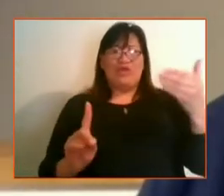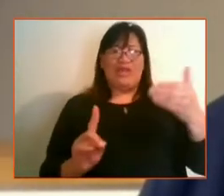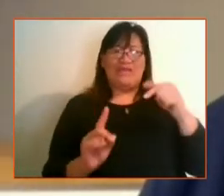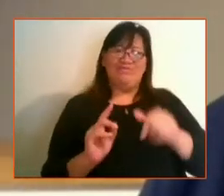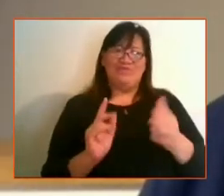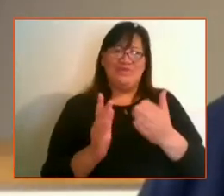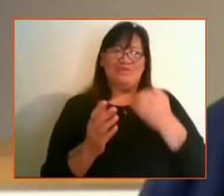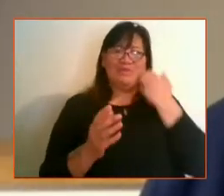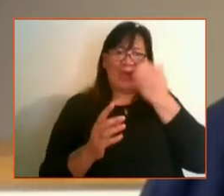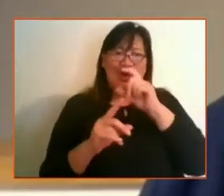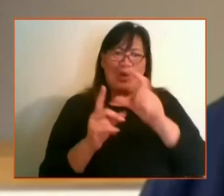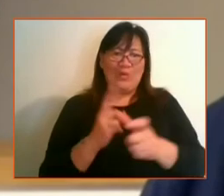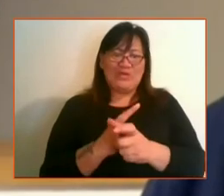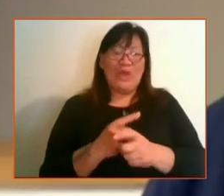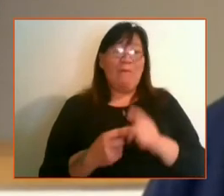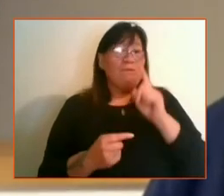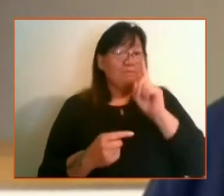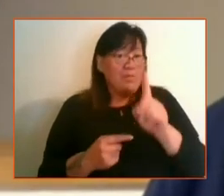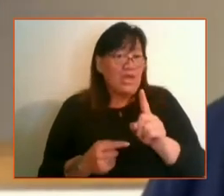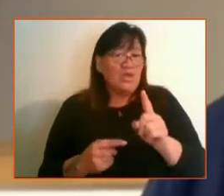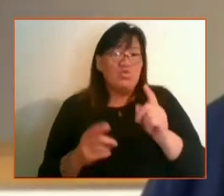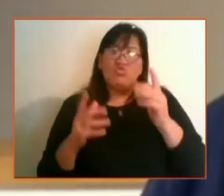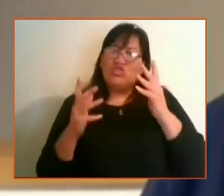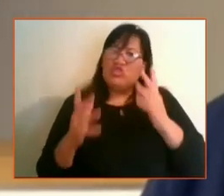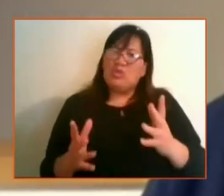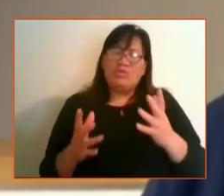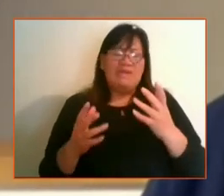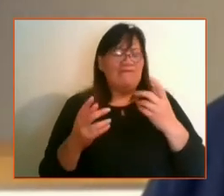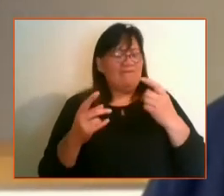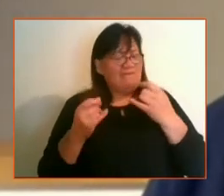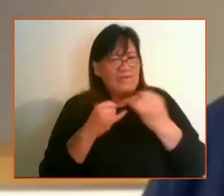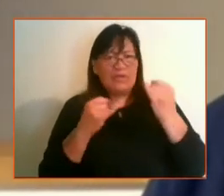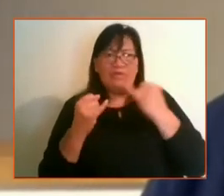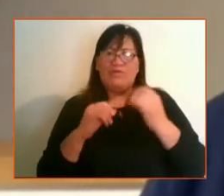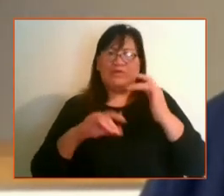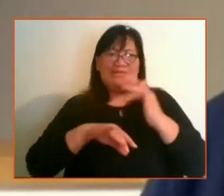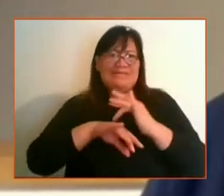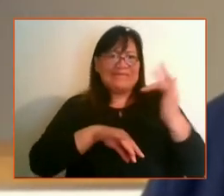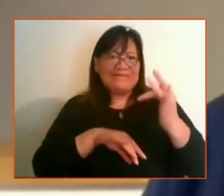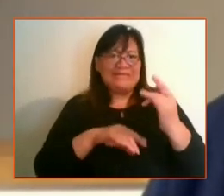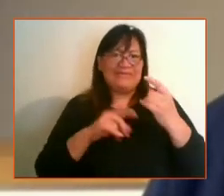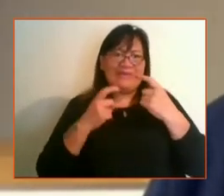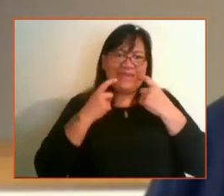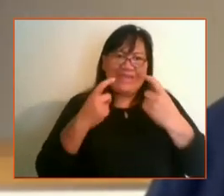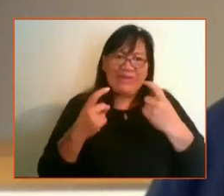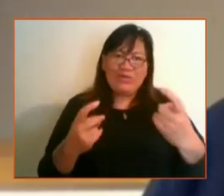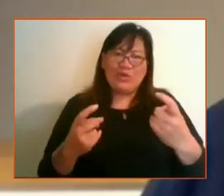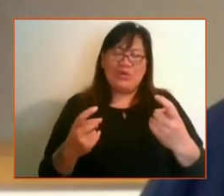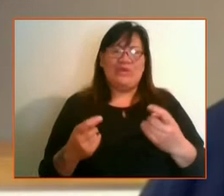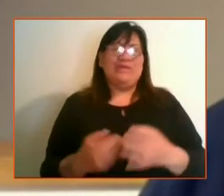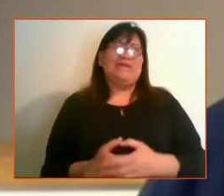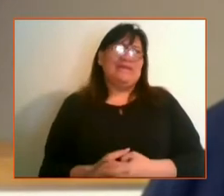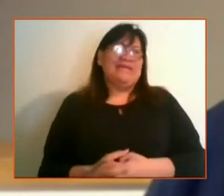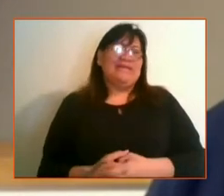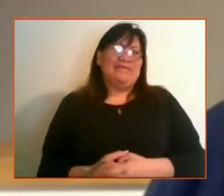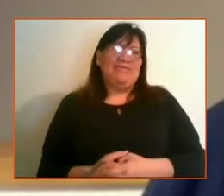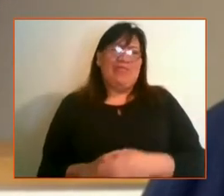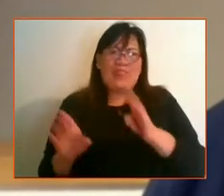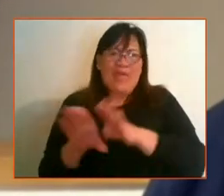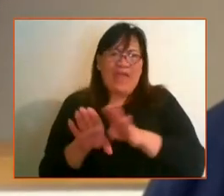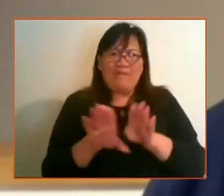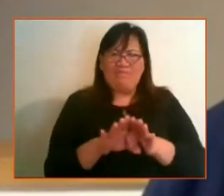we ought to be incredibly sensitive and careful about how this is, I guess,